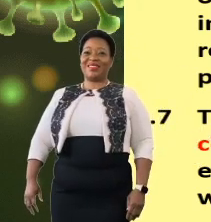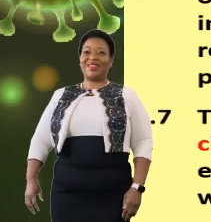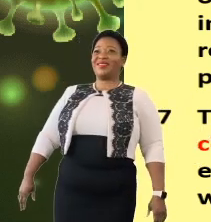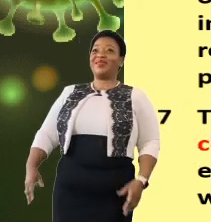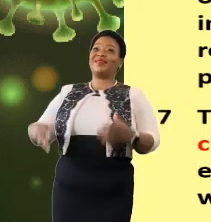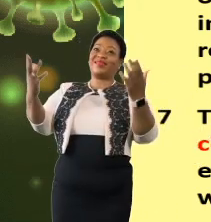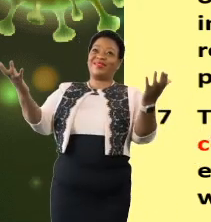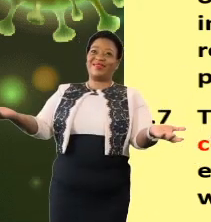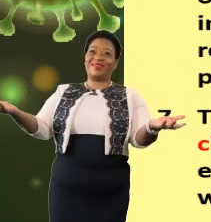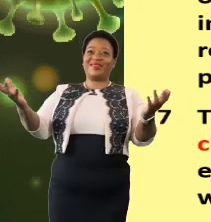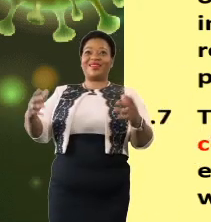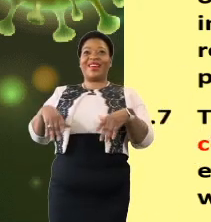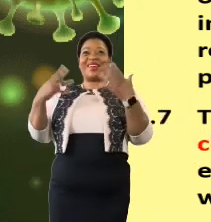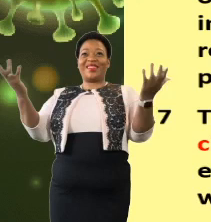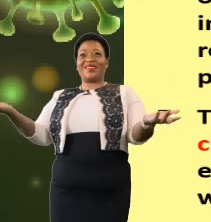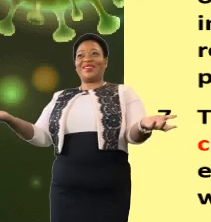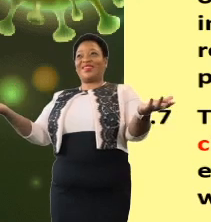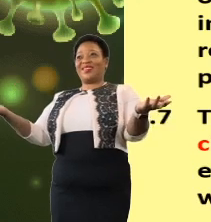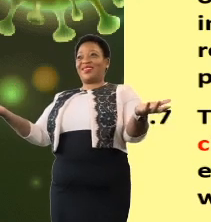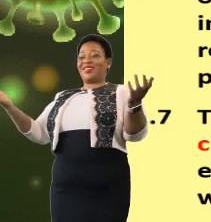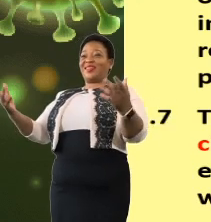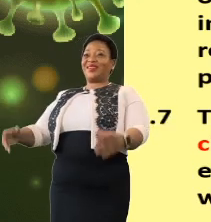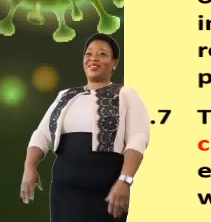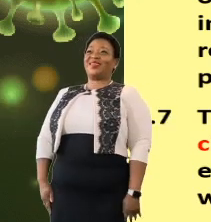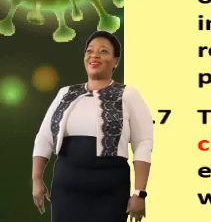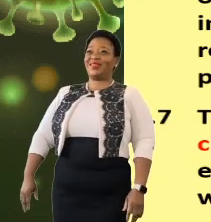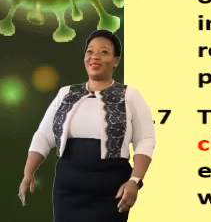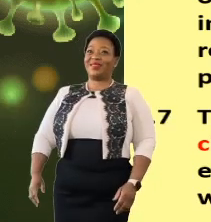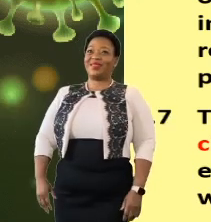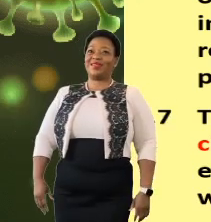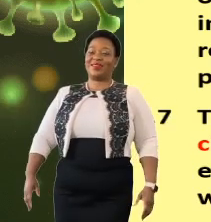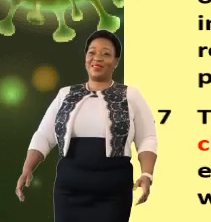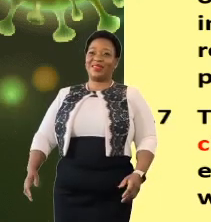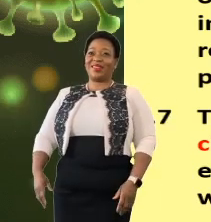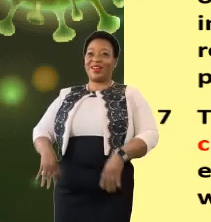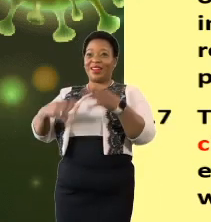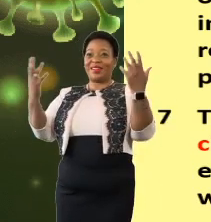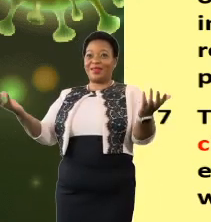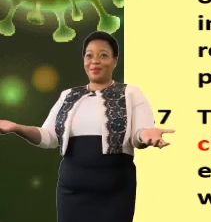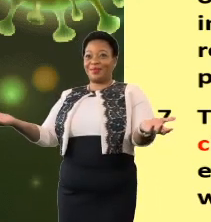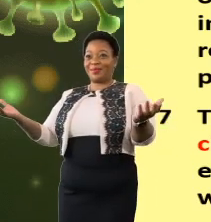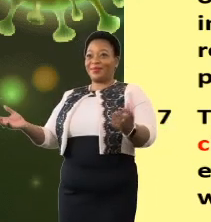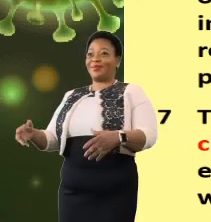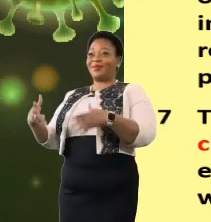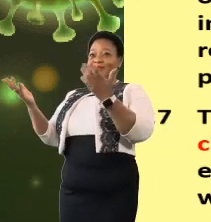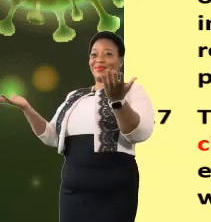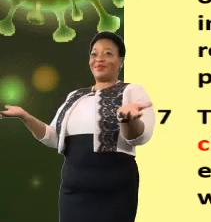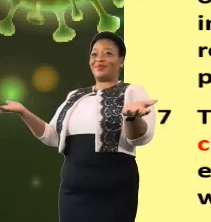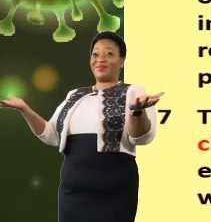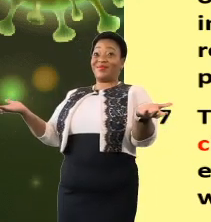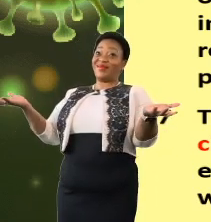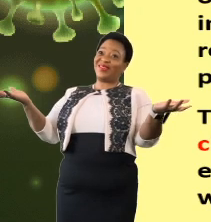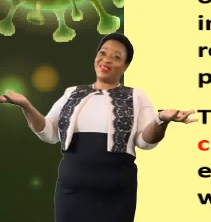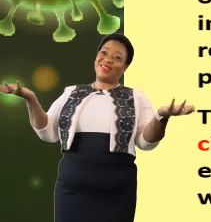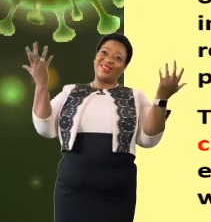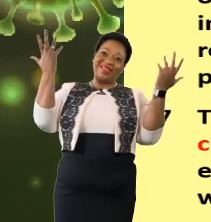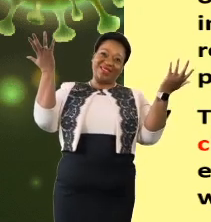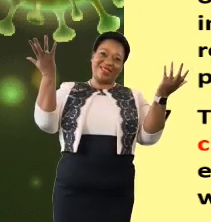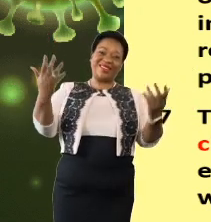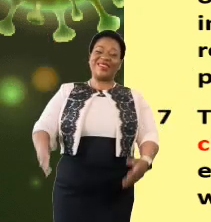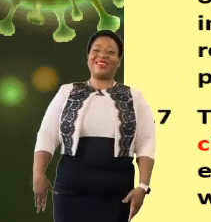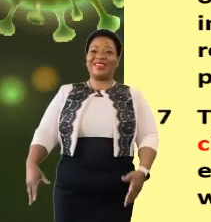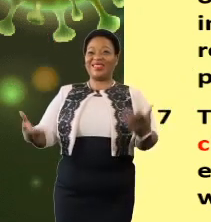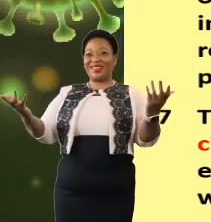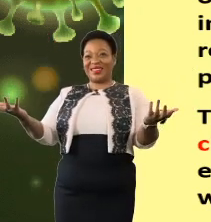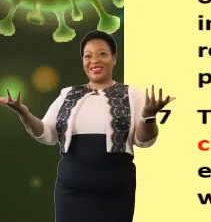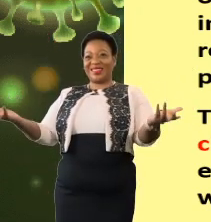the potential of drawing us into a downward spiral of which we're going to find it extremely difficult to get out of. As it is,